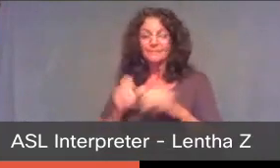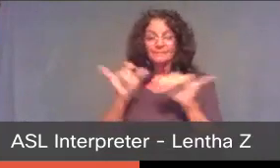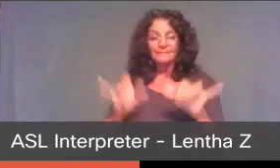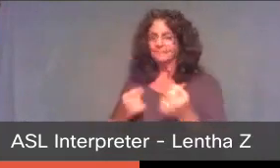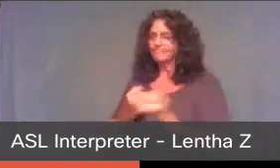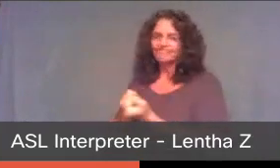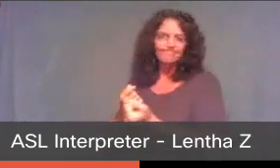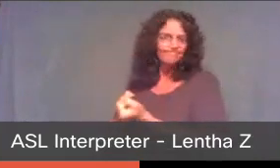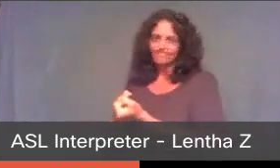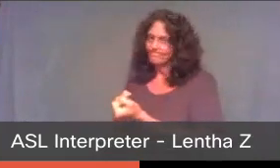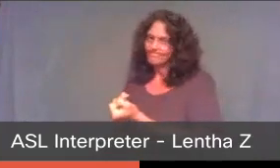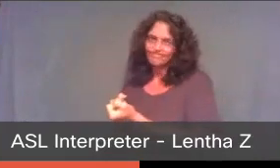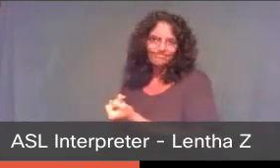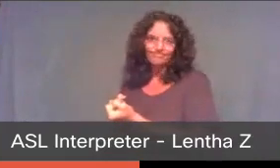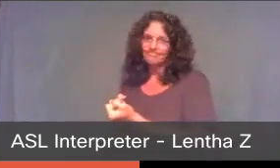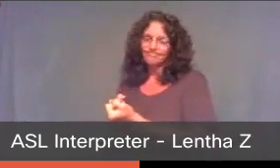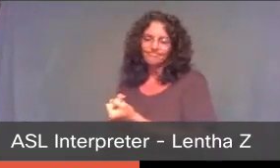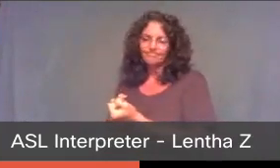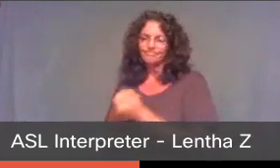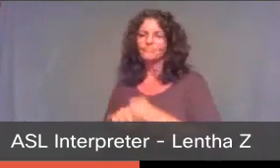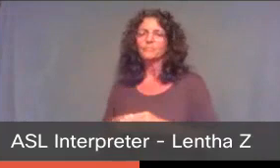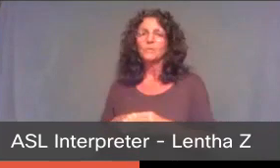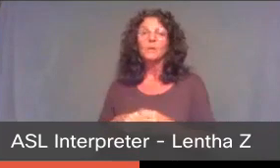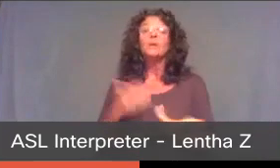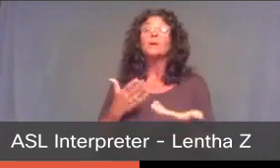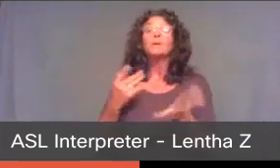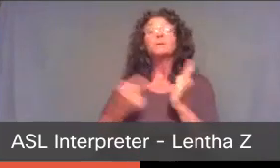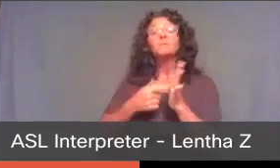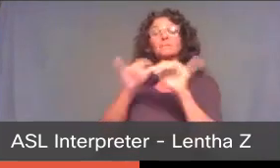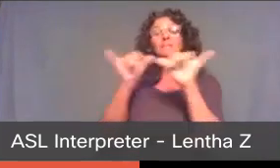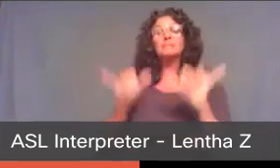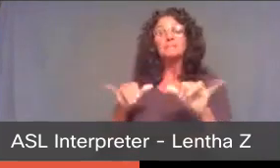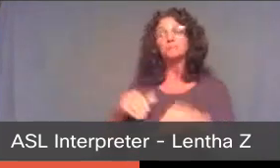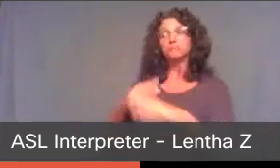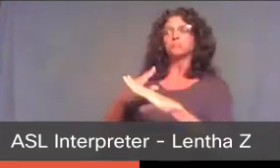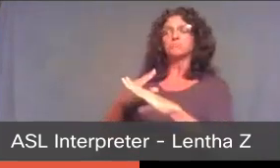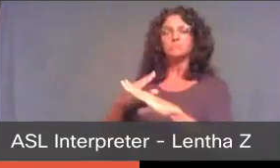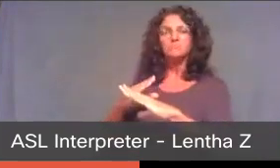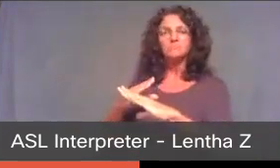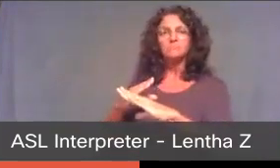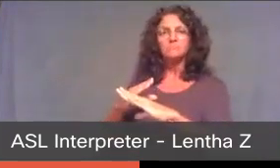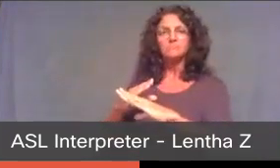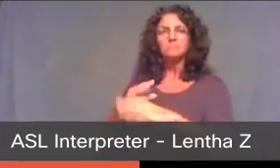these identities, or sometimes actively disadvantage them. We can see that statistically happen in a